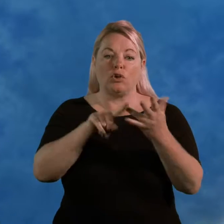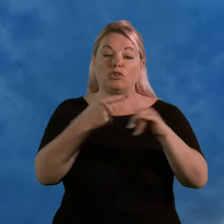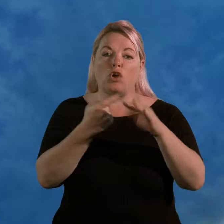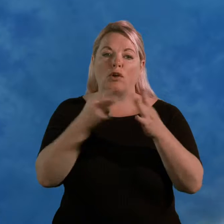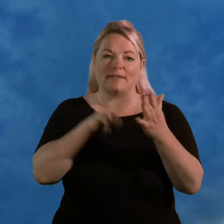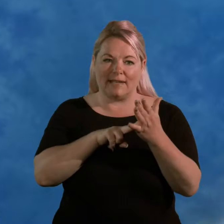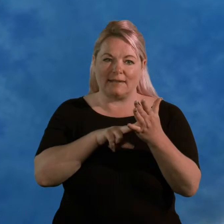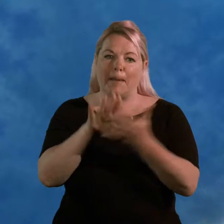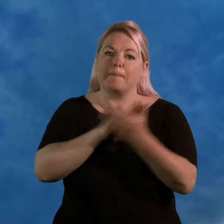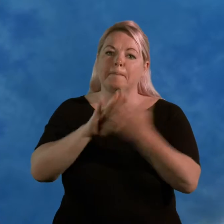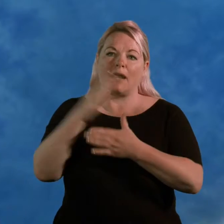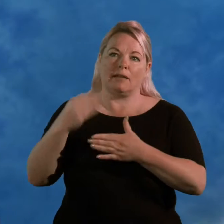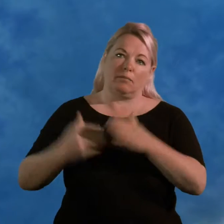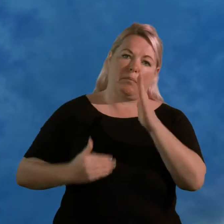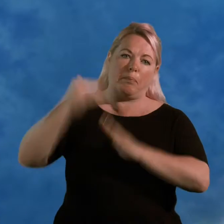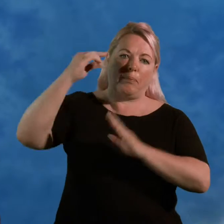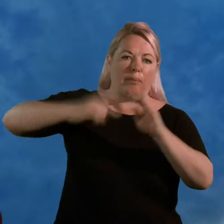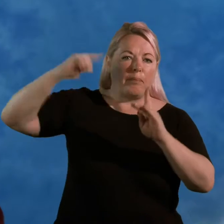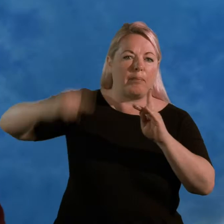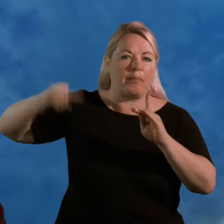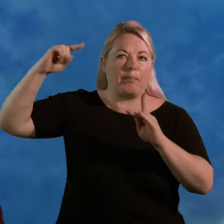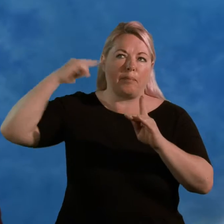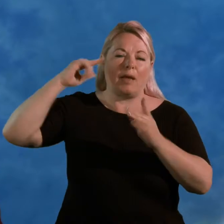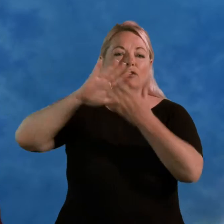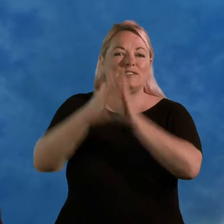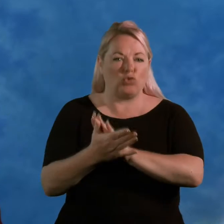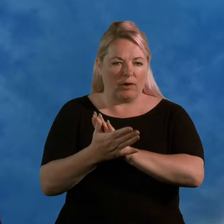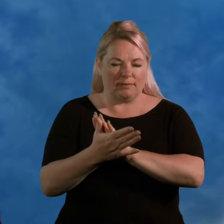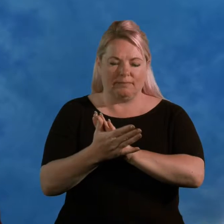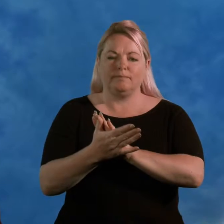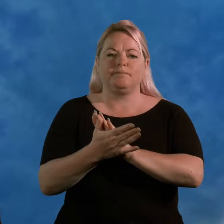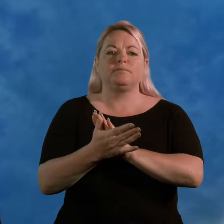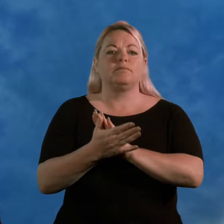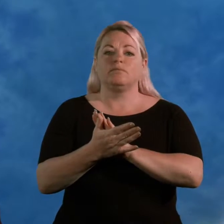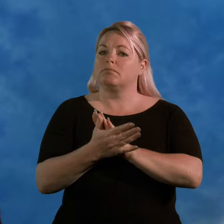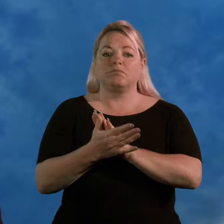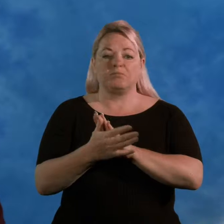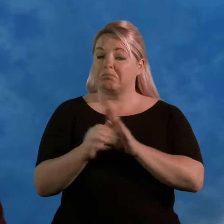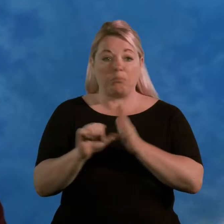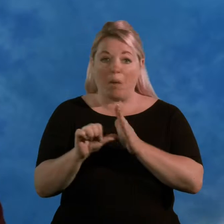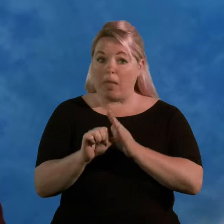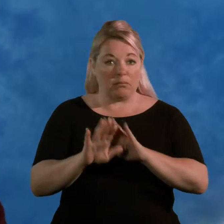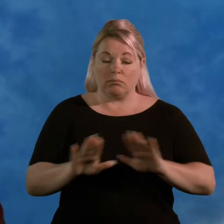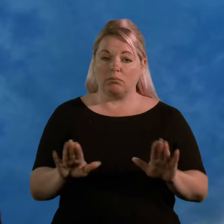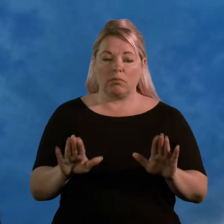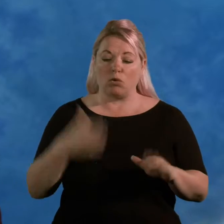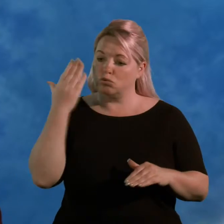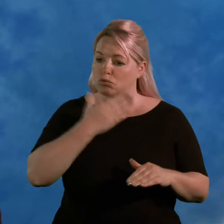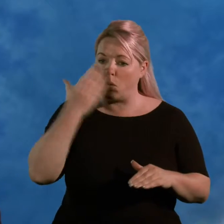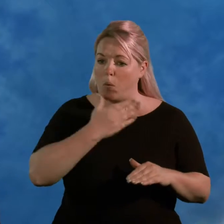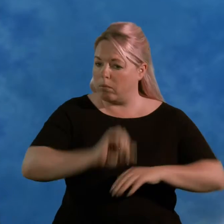infections destroyed part of my high-frequency hearing. It wasn't really a problem. I went through